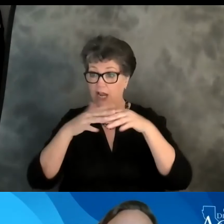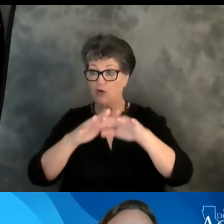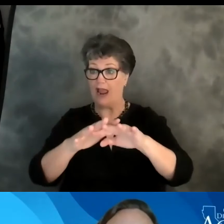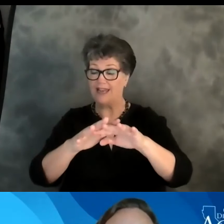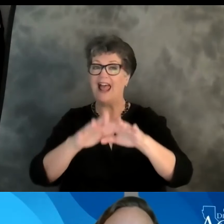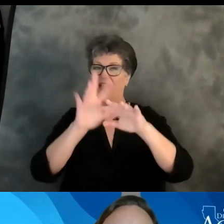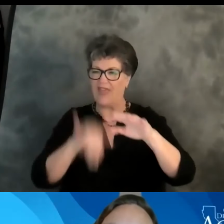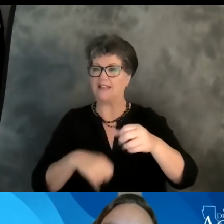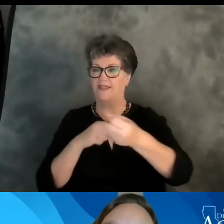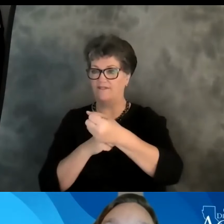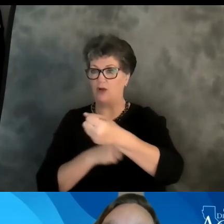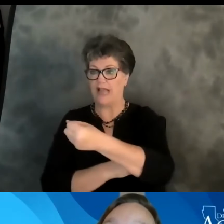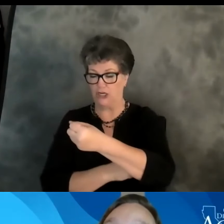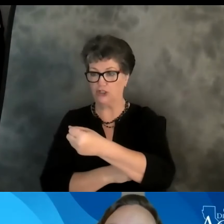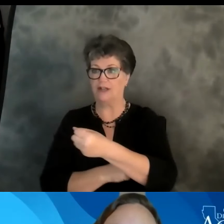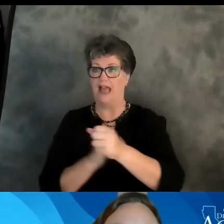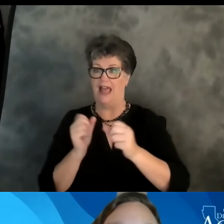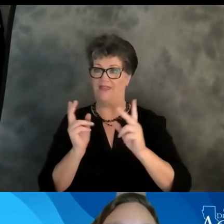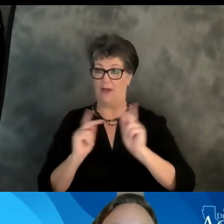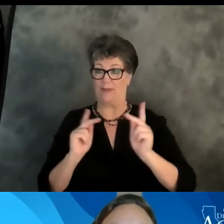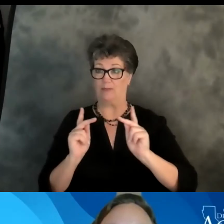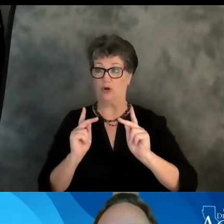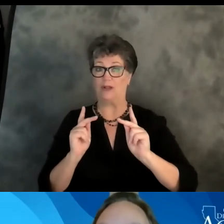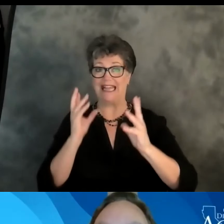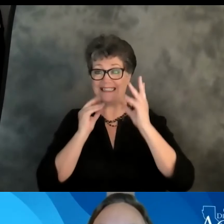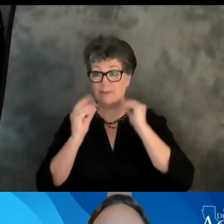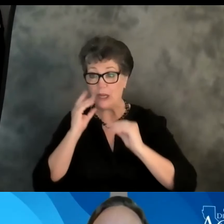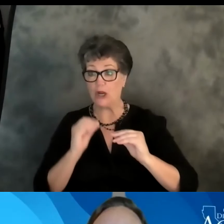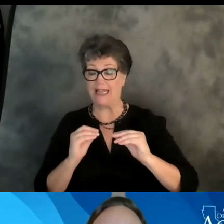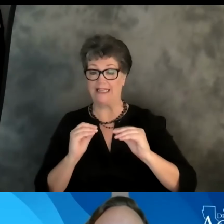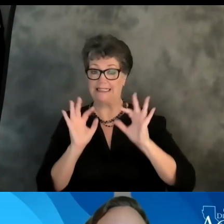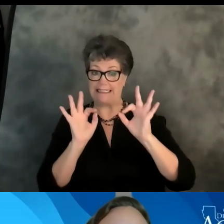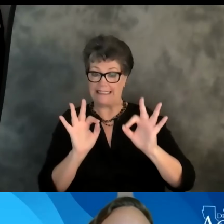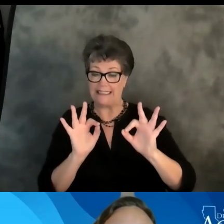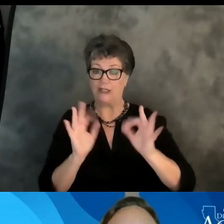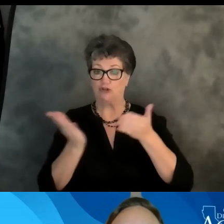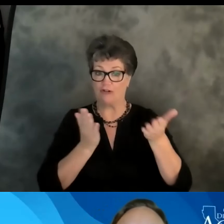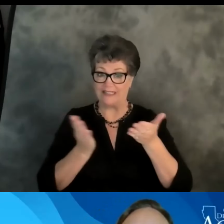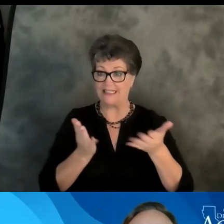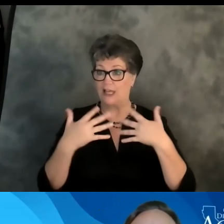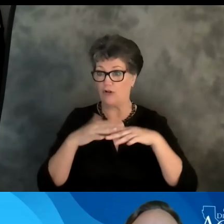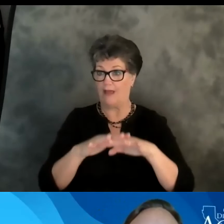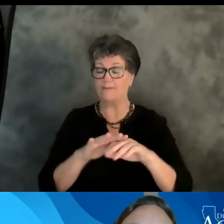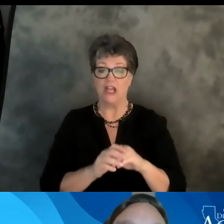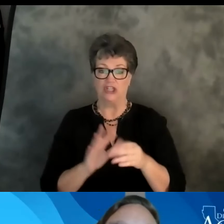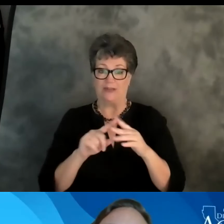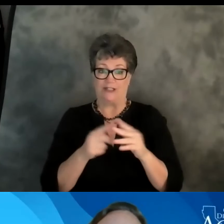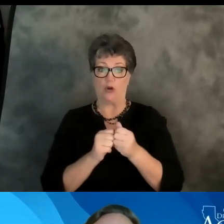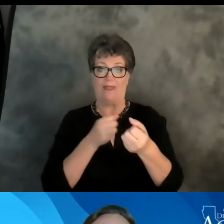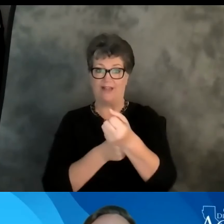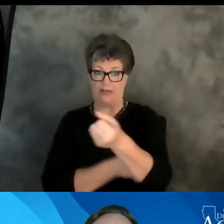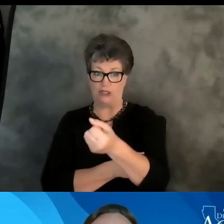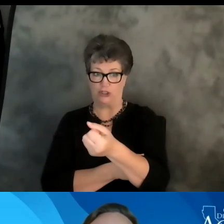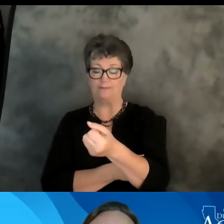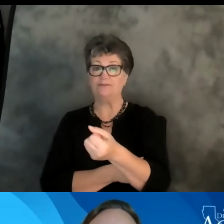is the foundation to people experiencing services as aligned, coordinated, and integrated. So we start with that foundation,